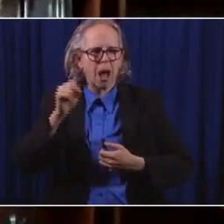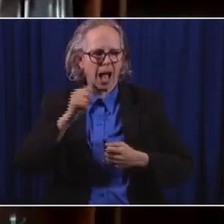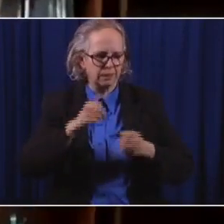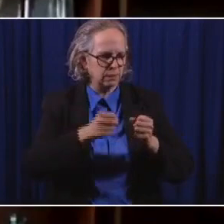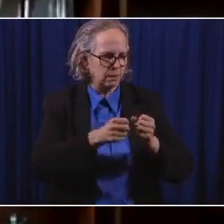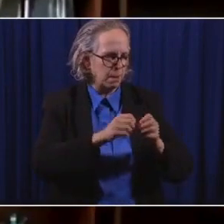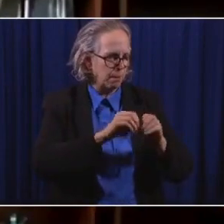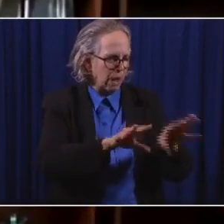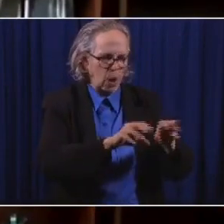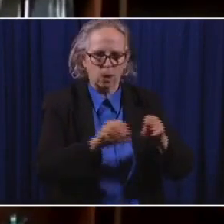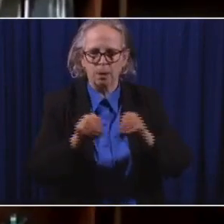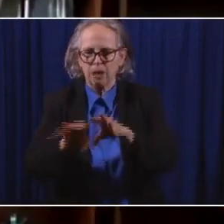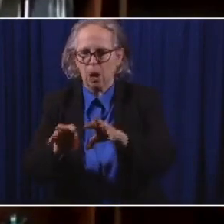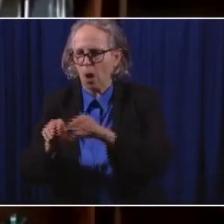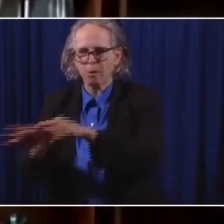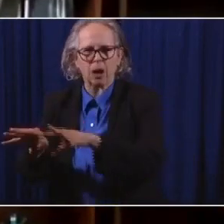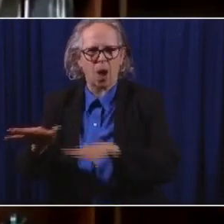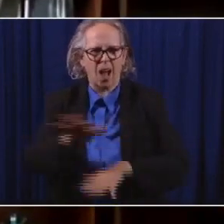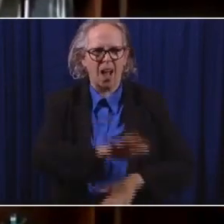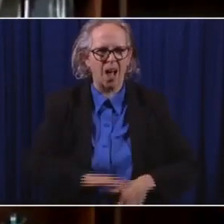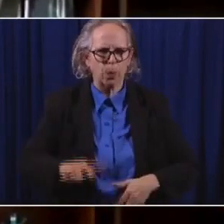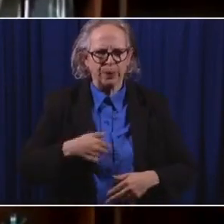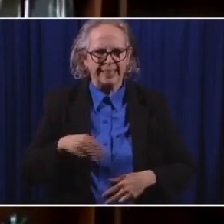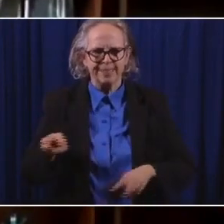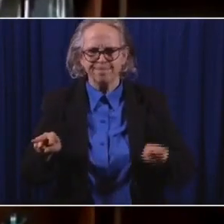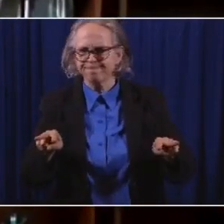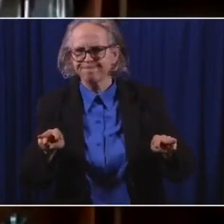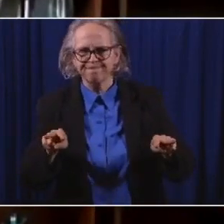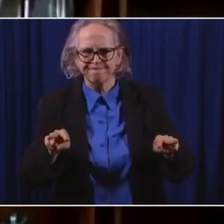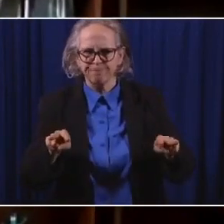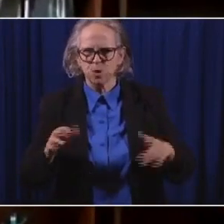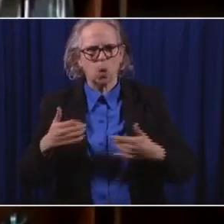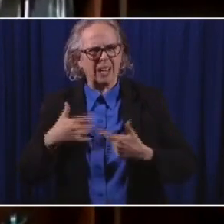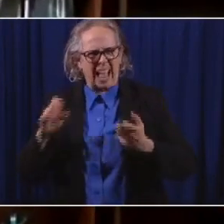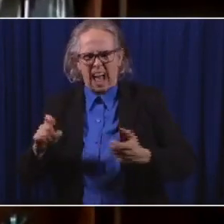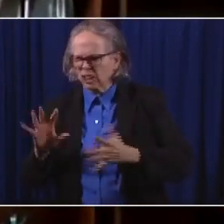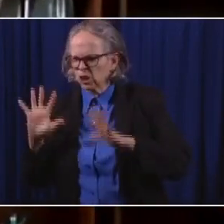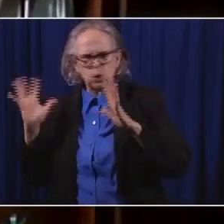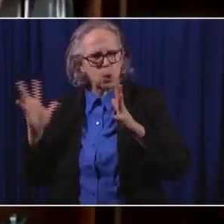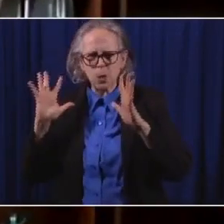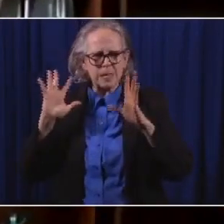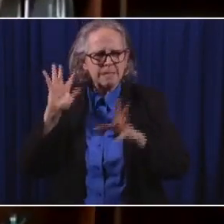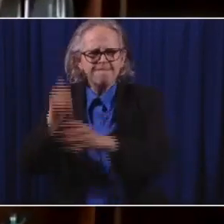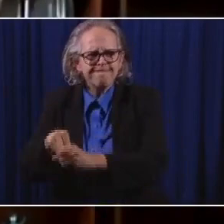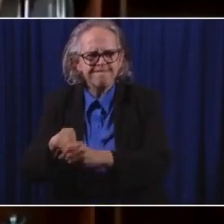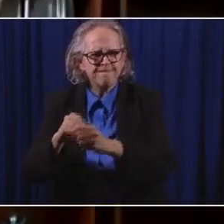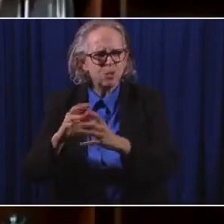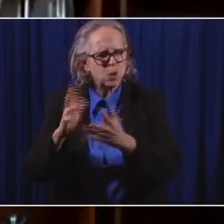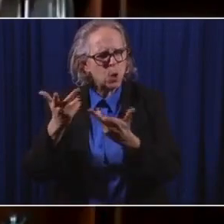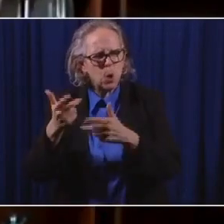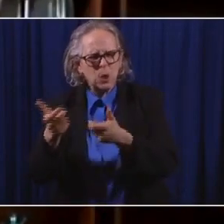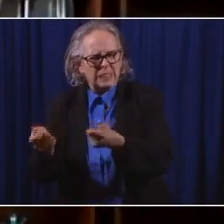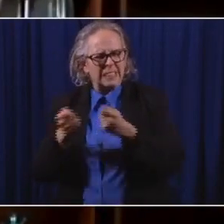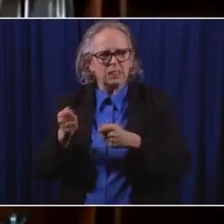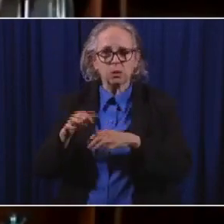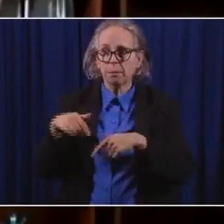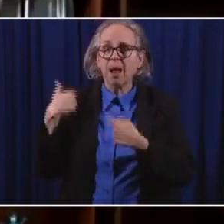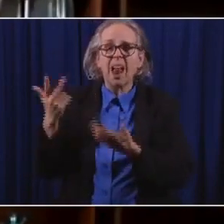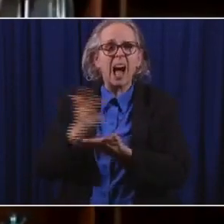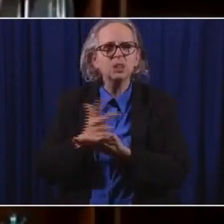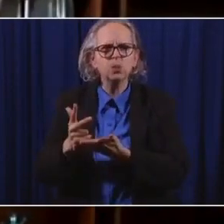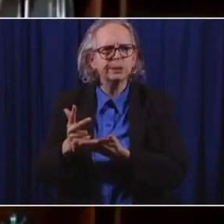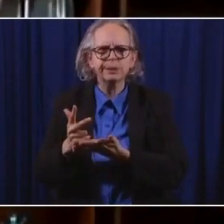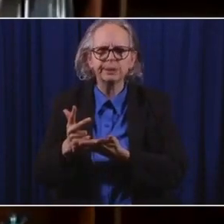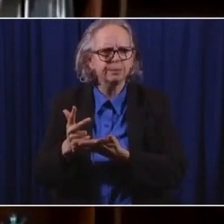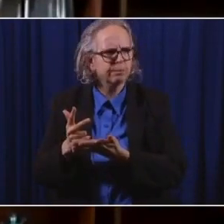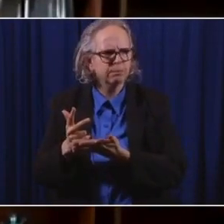get resources around that and actually bring it down. However, in the last 3 weeks, as you mentioned, we've seen a rapid increase in the number of cases